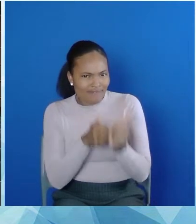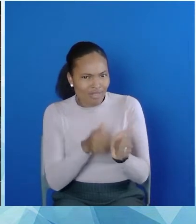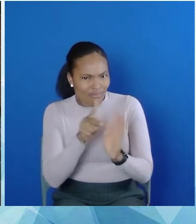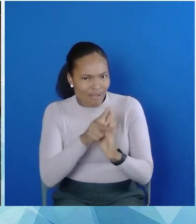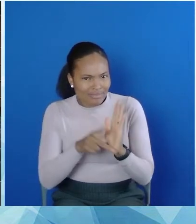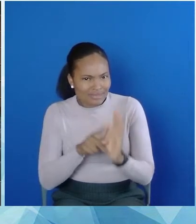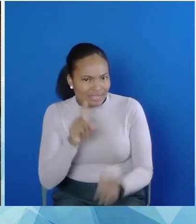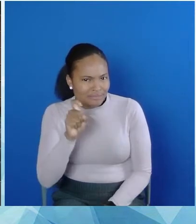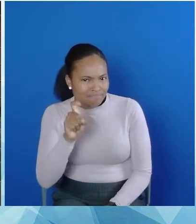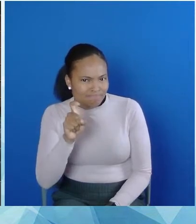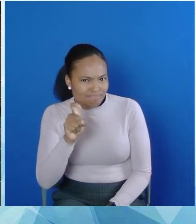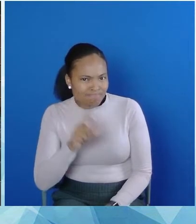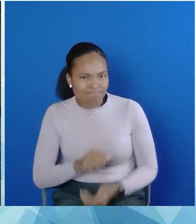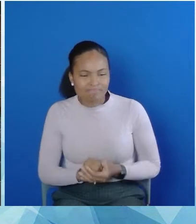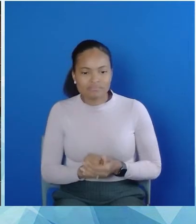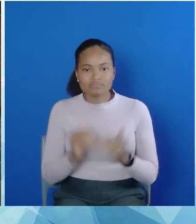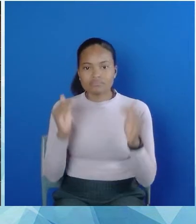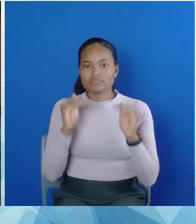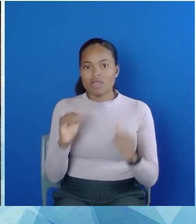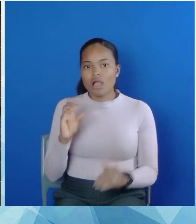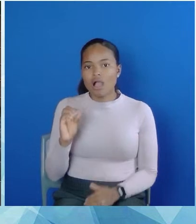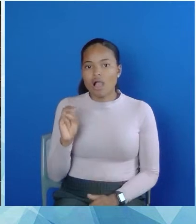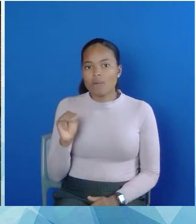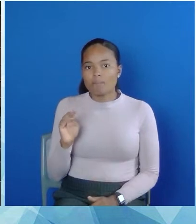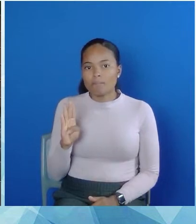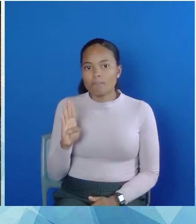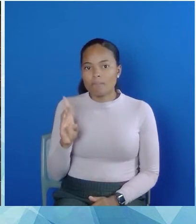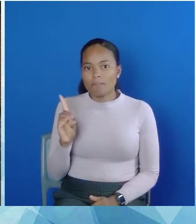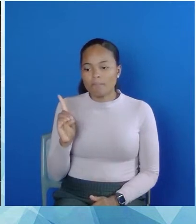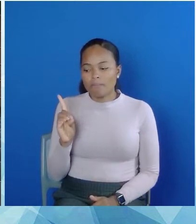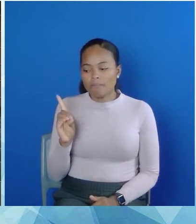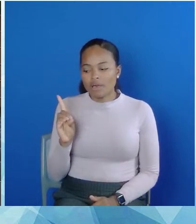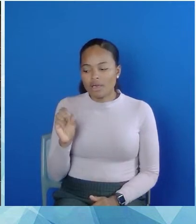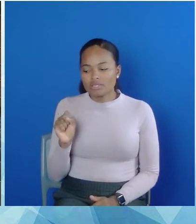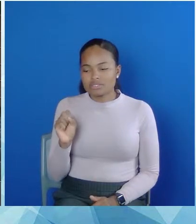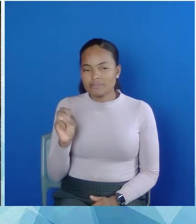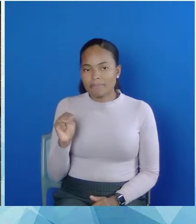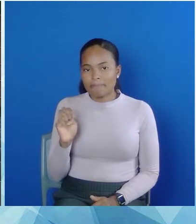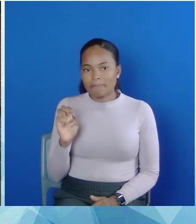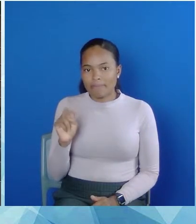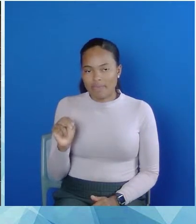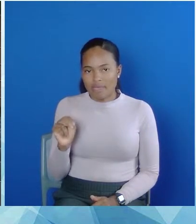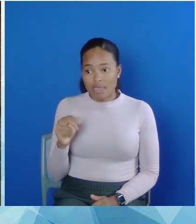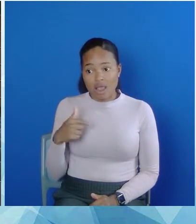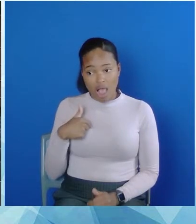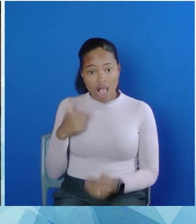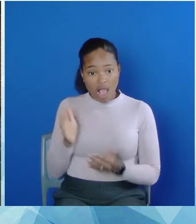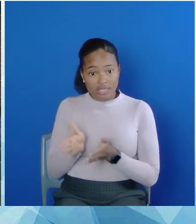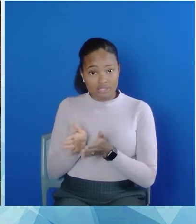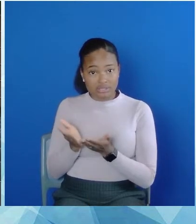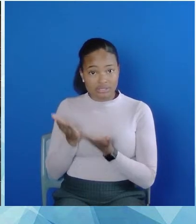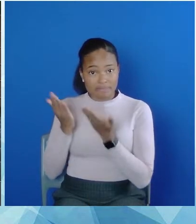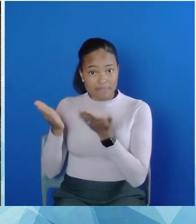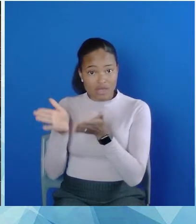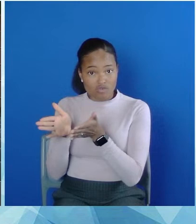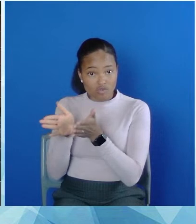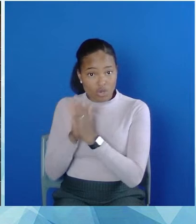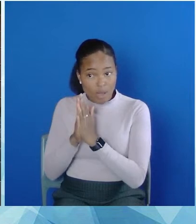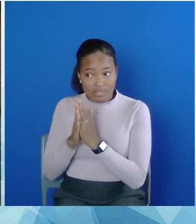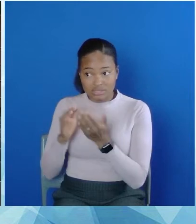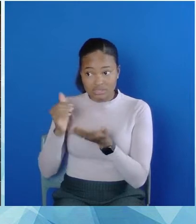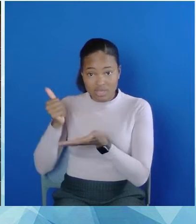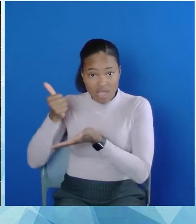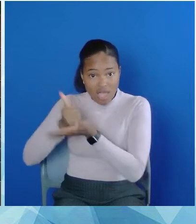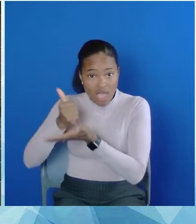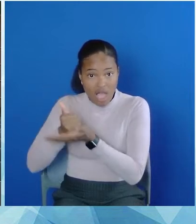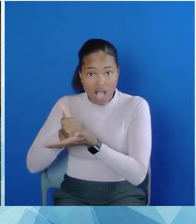Where the Ombudsman is concerned, I did submit a request. I did ask for help. I asked for policy explanation. She told me we